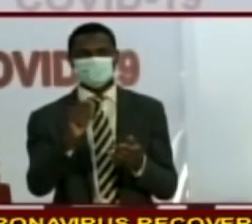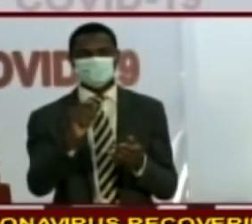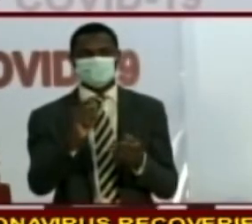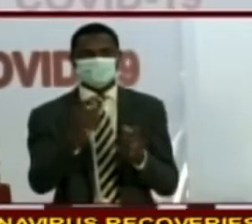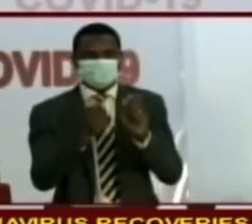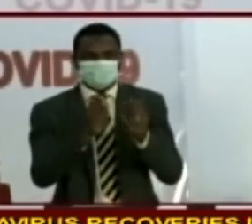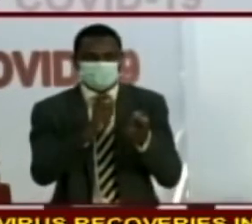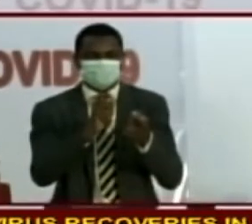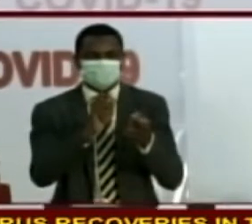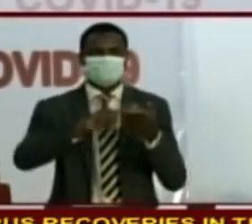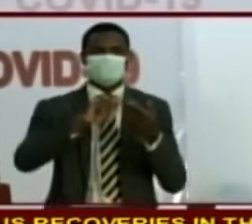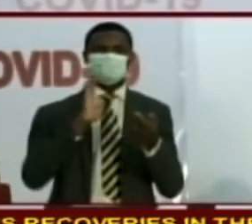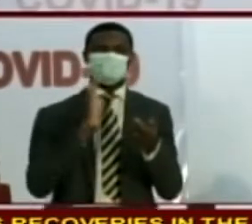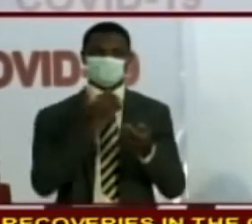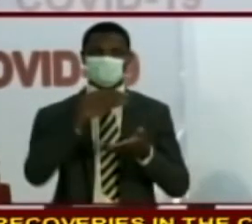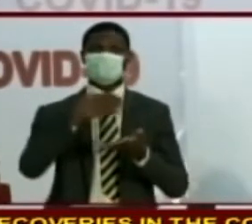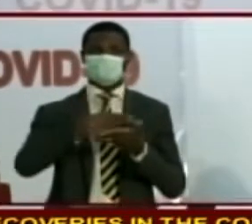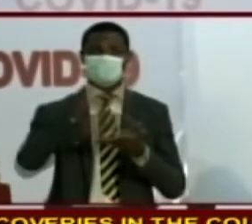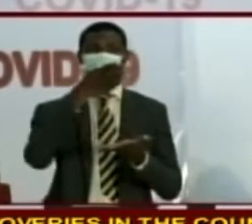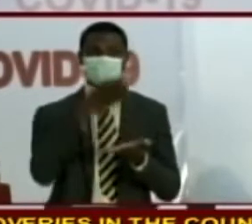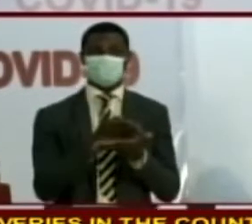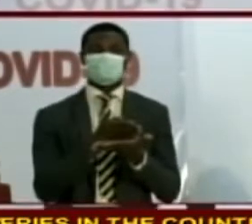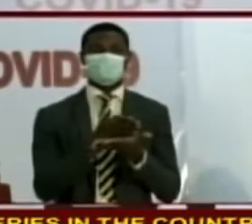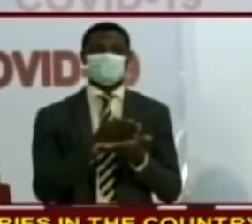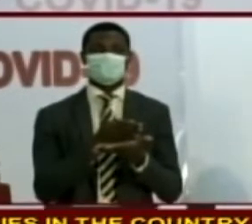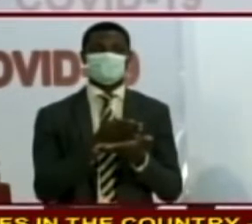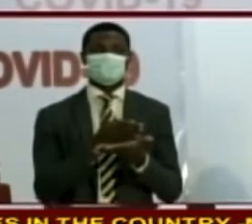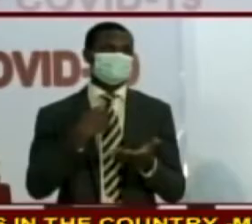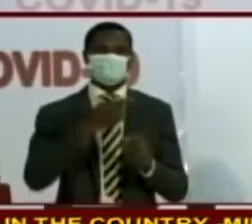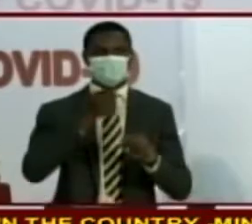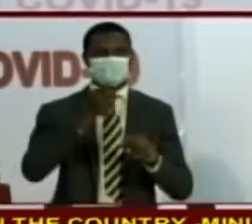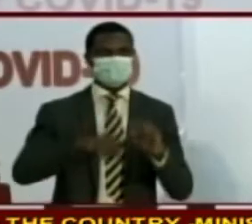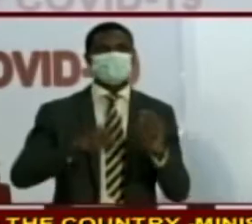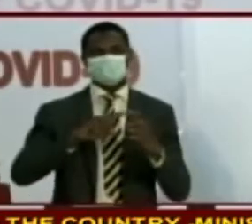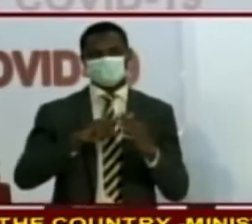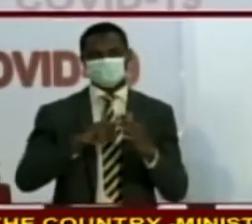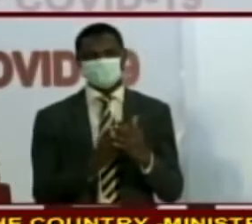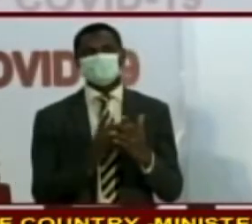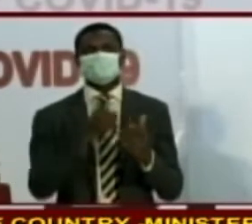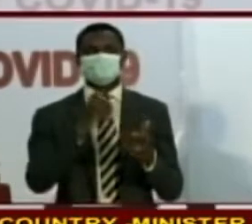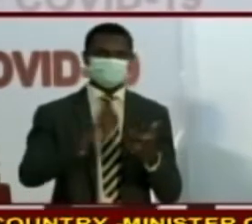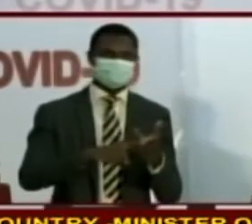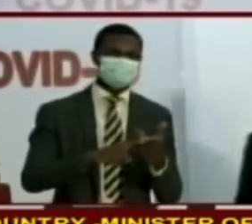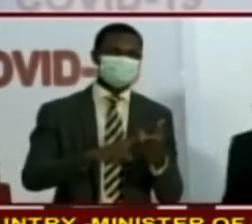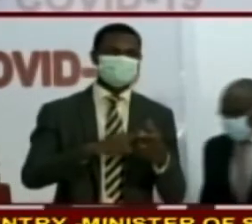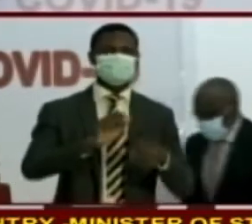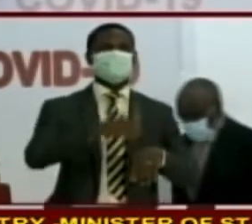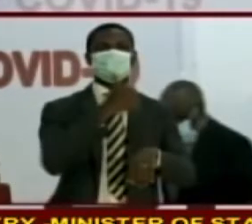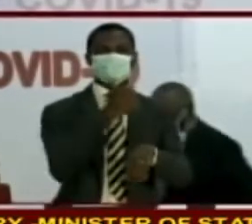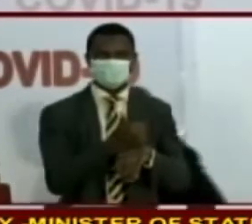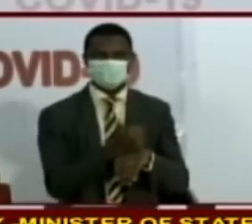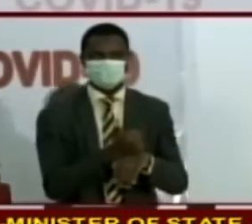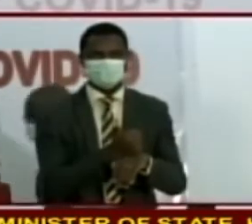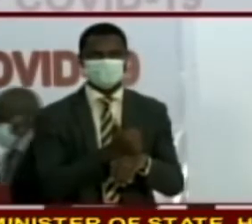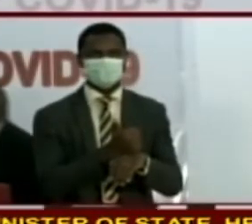don't begin to apply certain amounts of money. You wait for